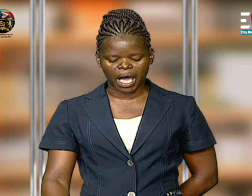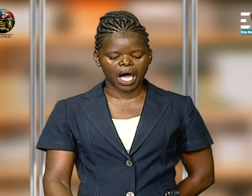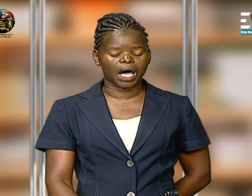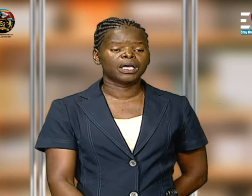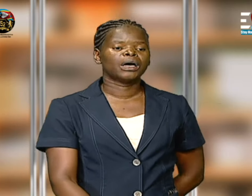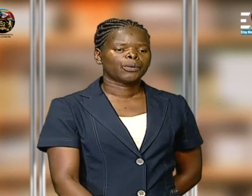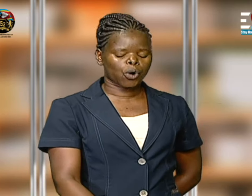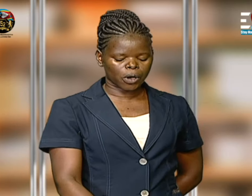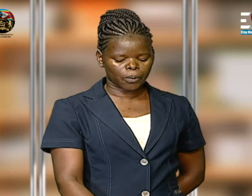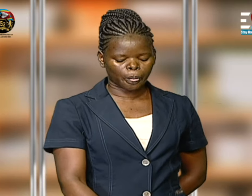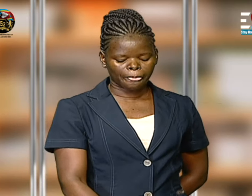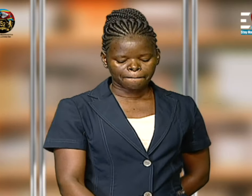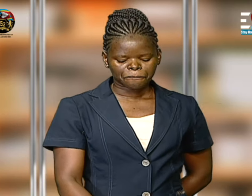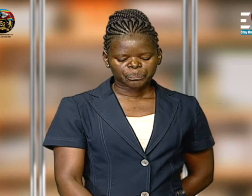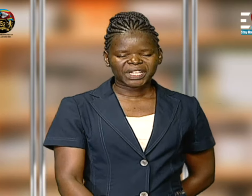sibe na a